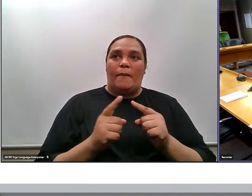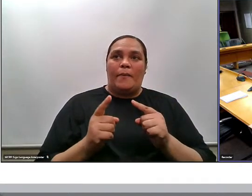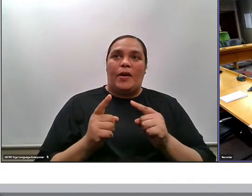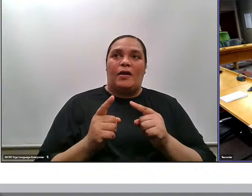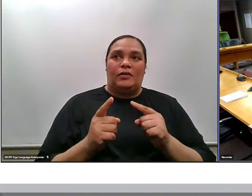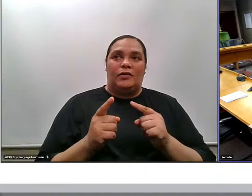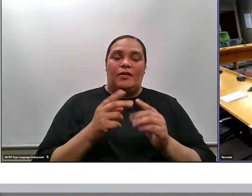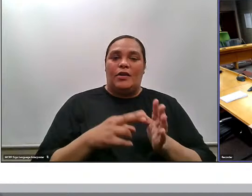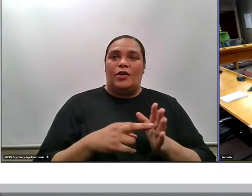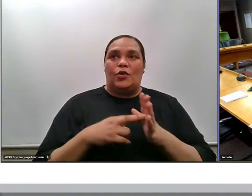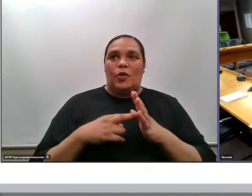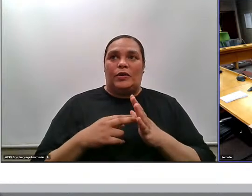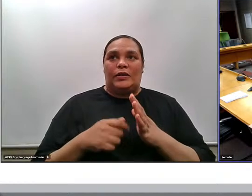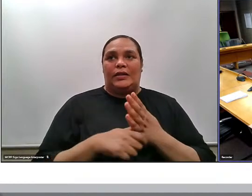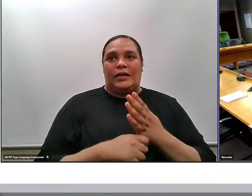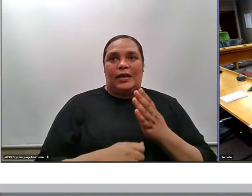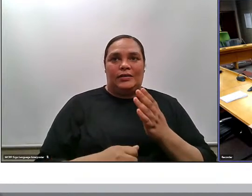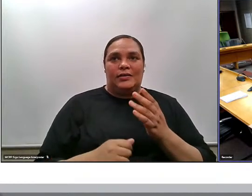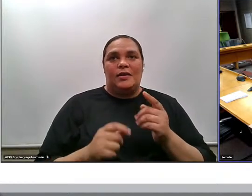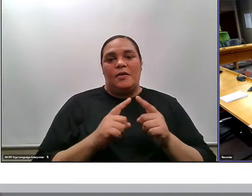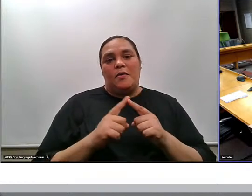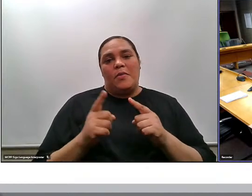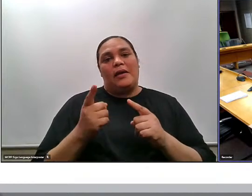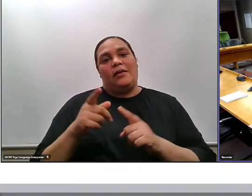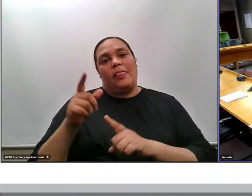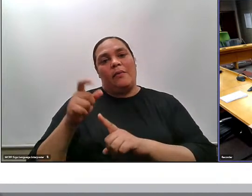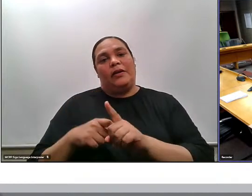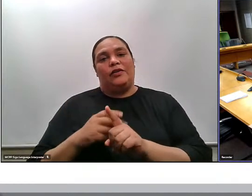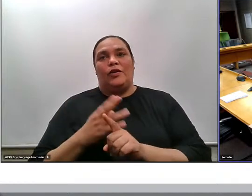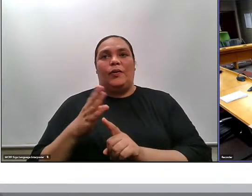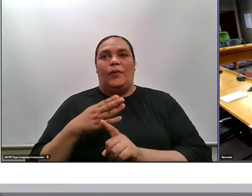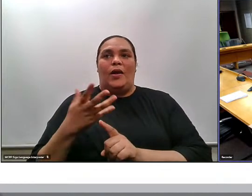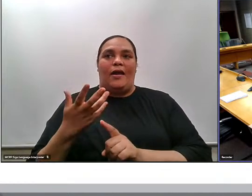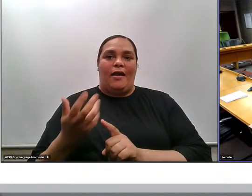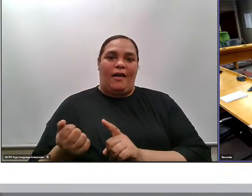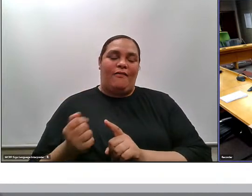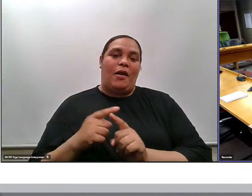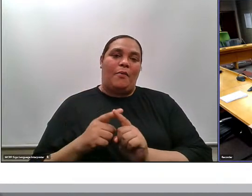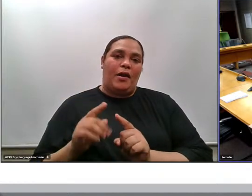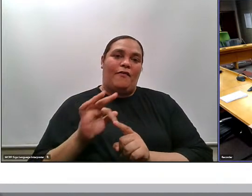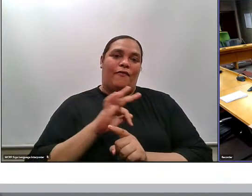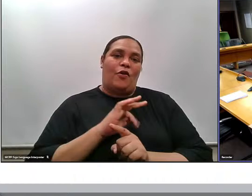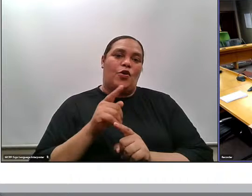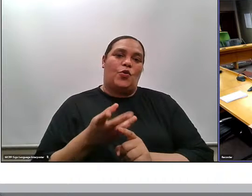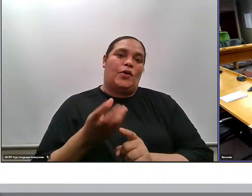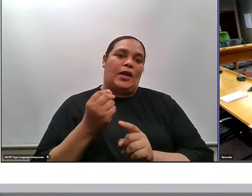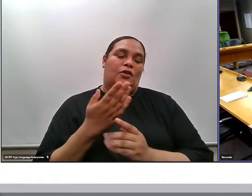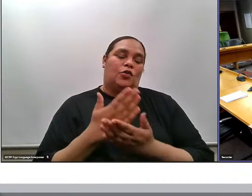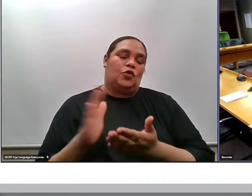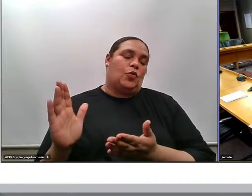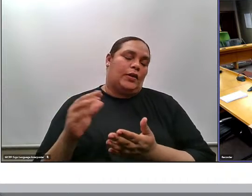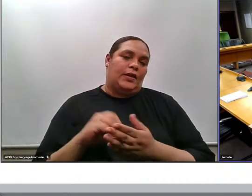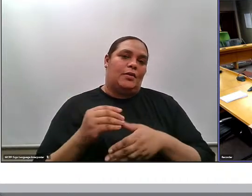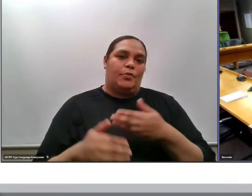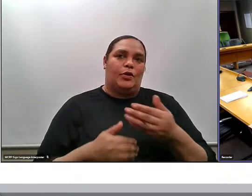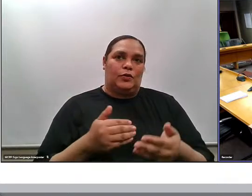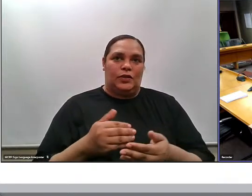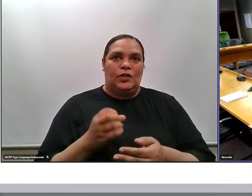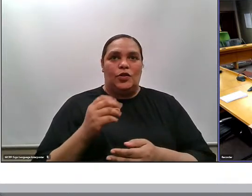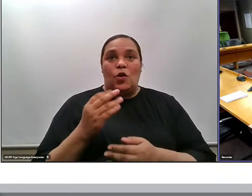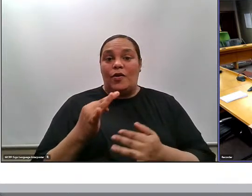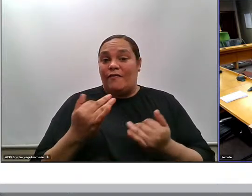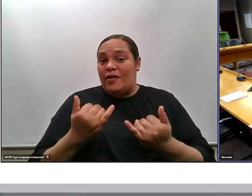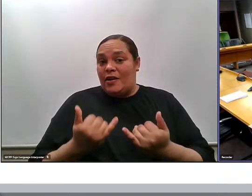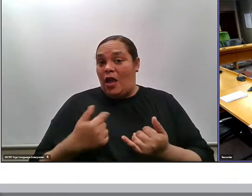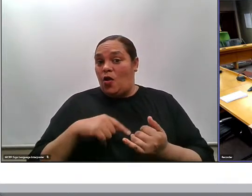a requirement in the advert and then a person does not, ordinarily you get disqualified in a process. So if now